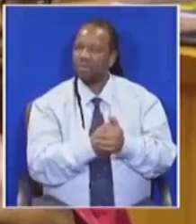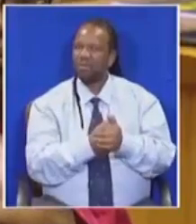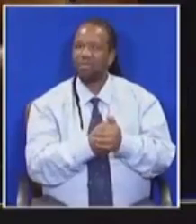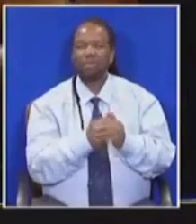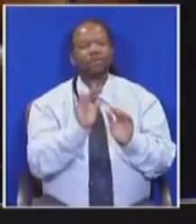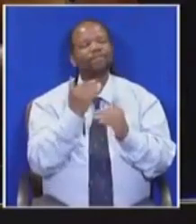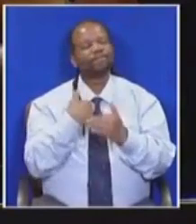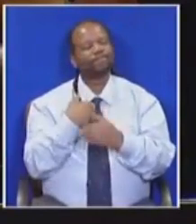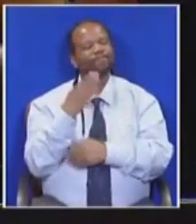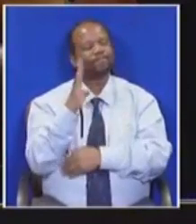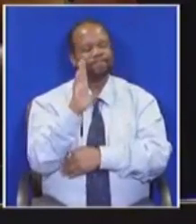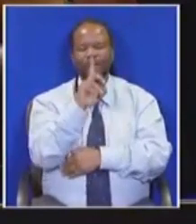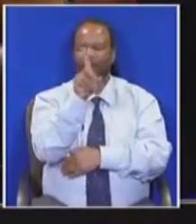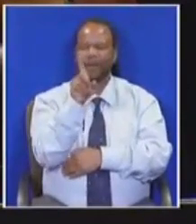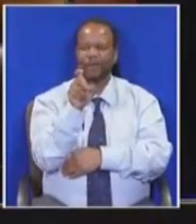I ask